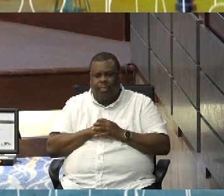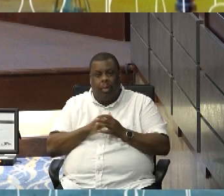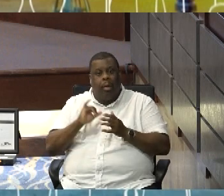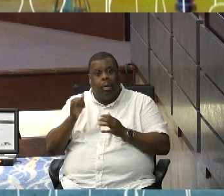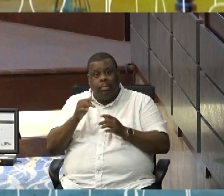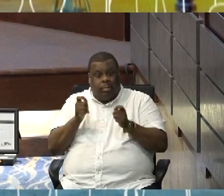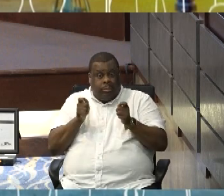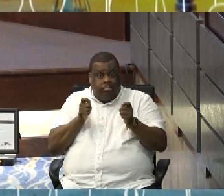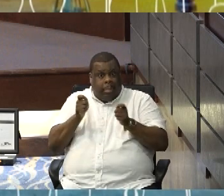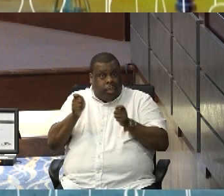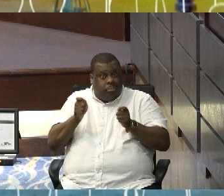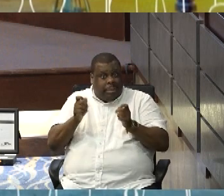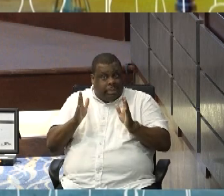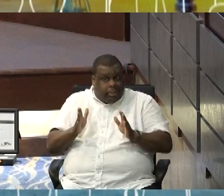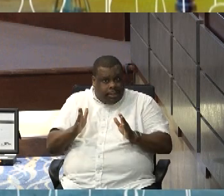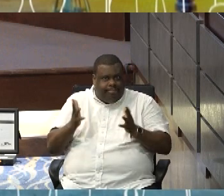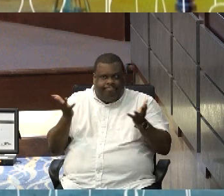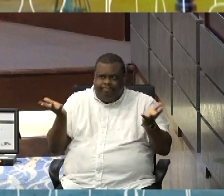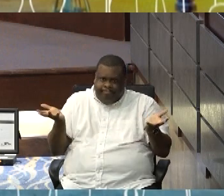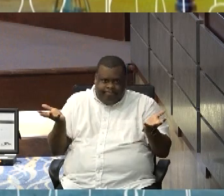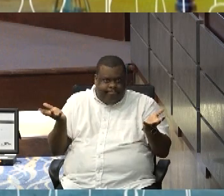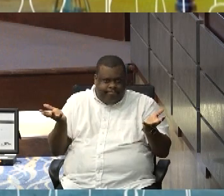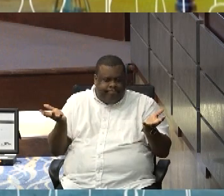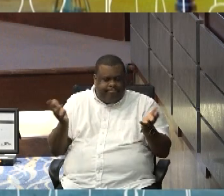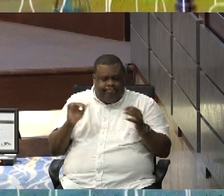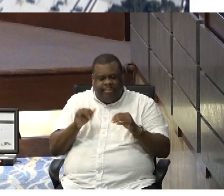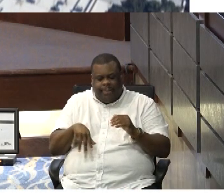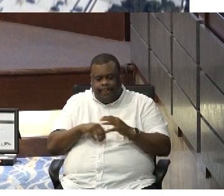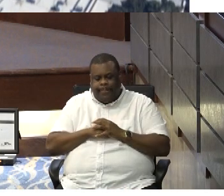management, sustainable venue management going forward.